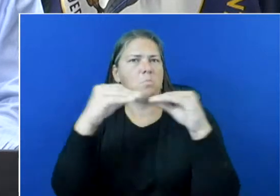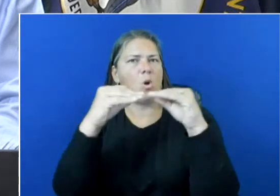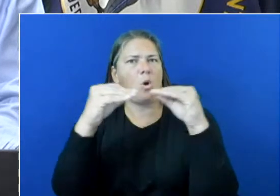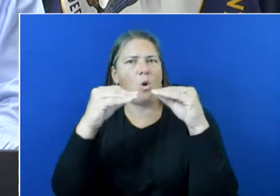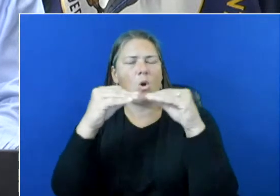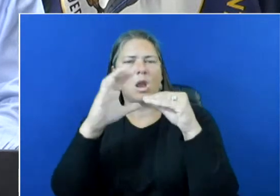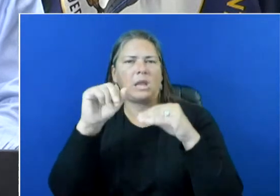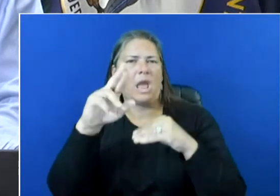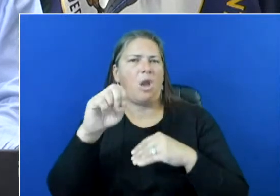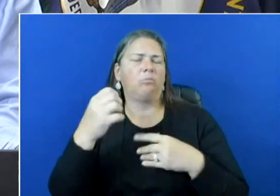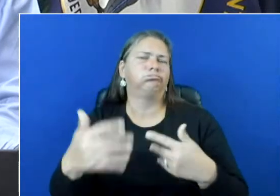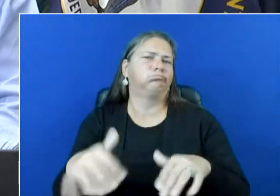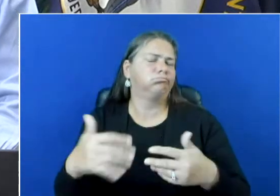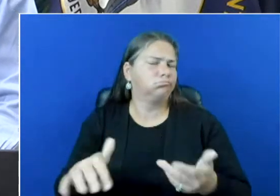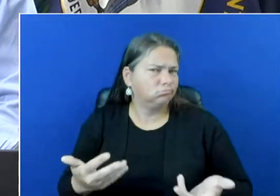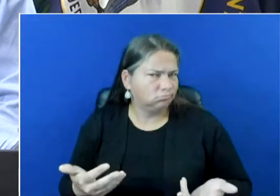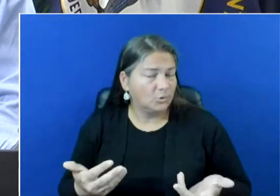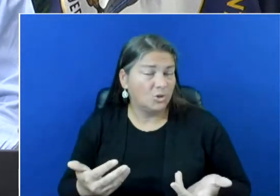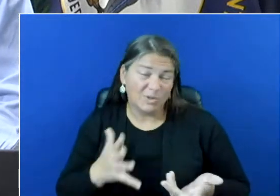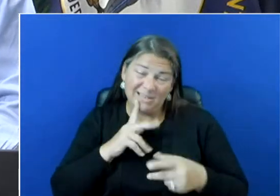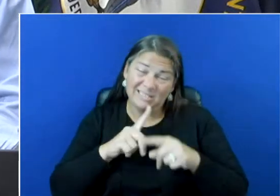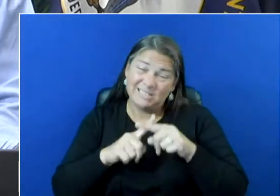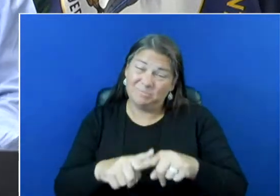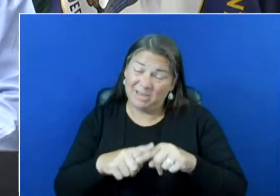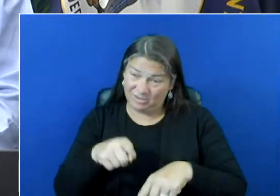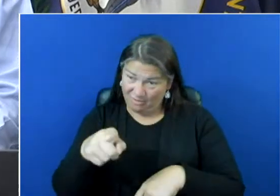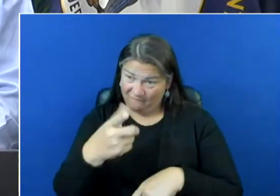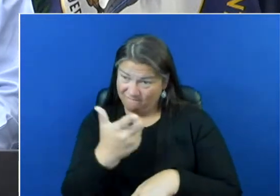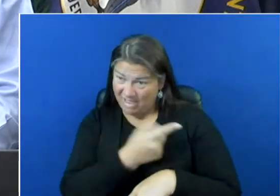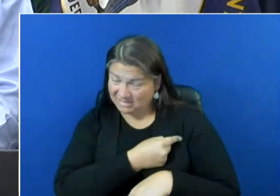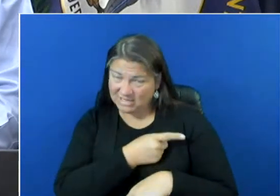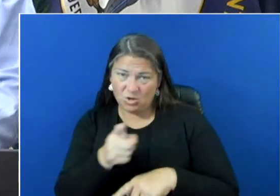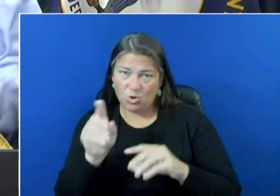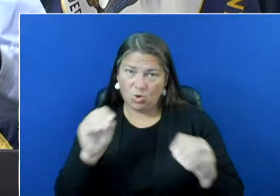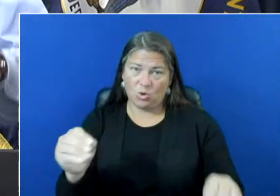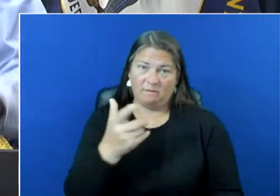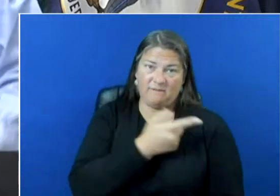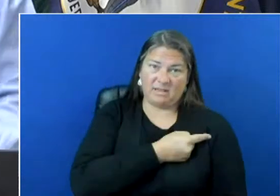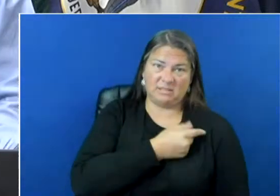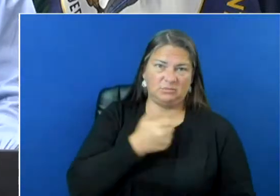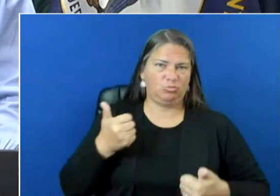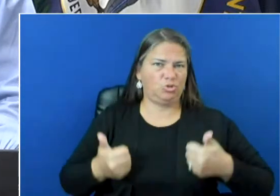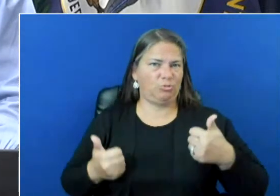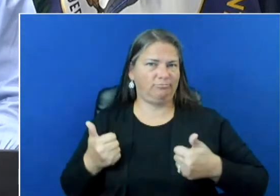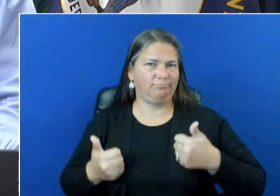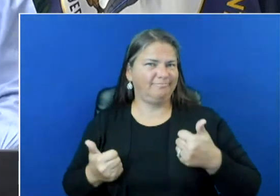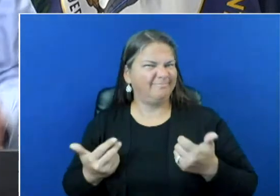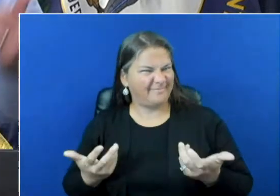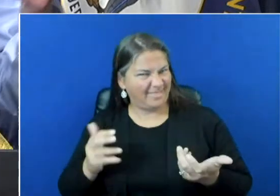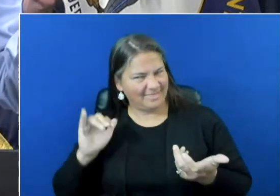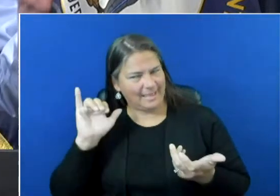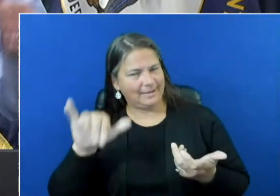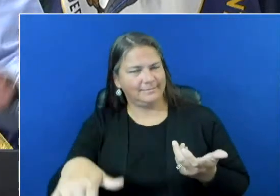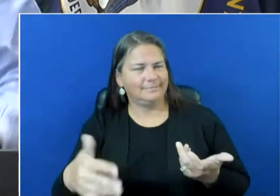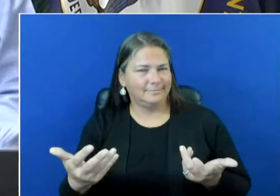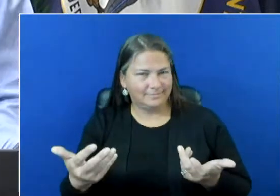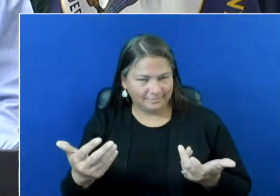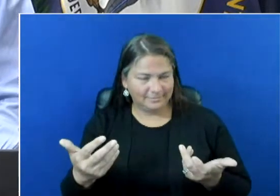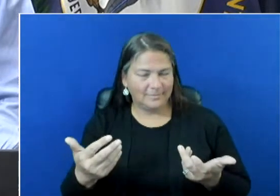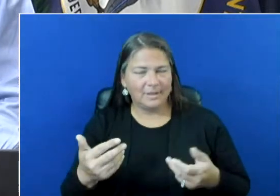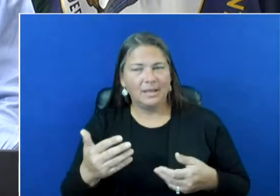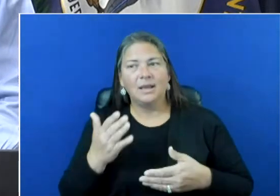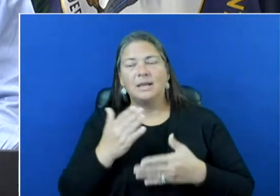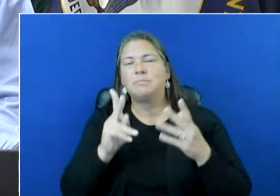it also depends on whether they're vaccinated or unvaccinated. Again, somebody that's working a shift